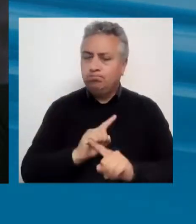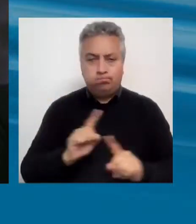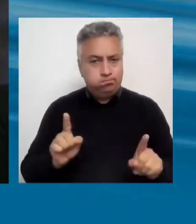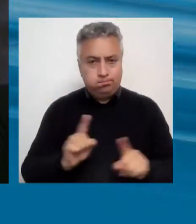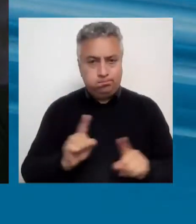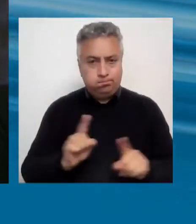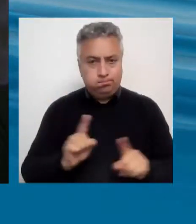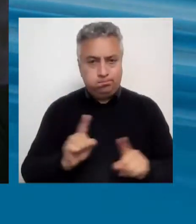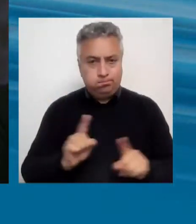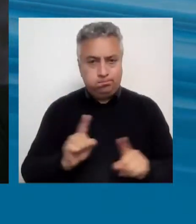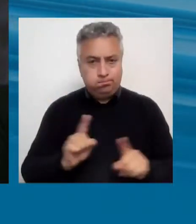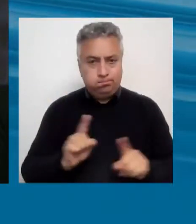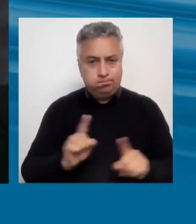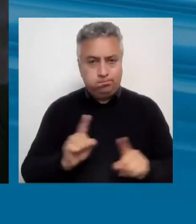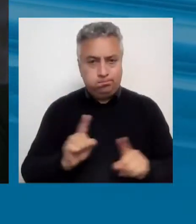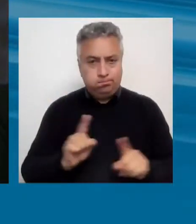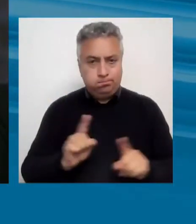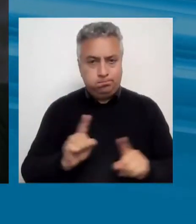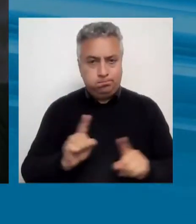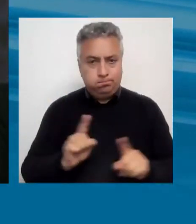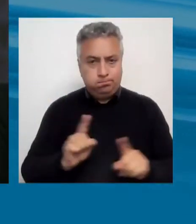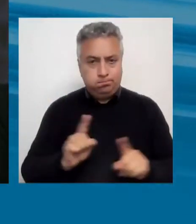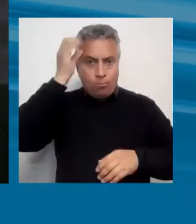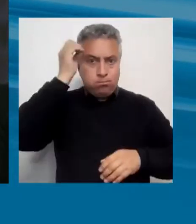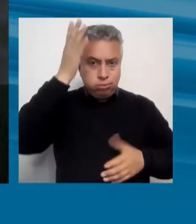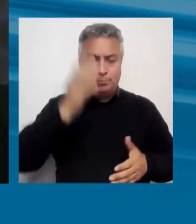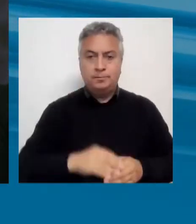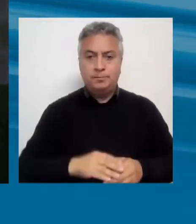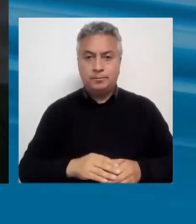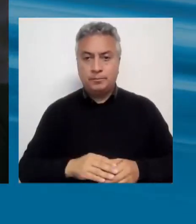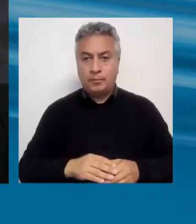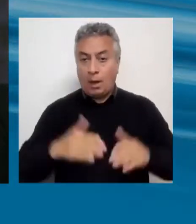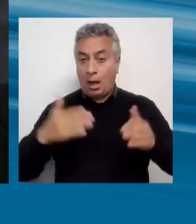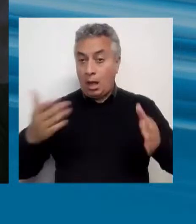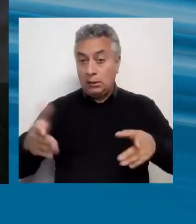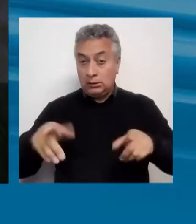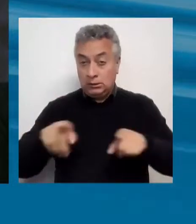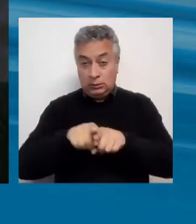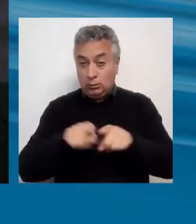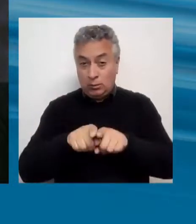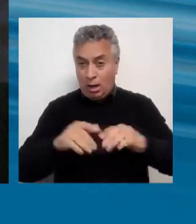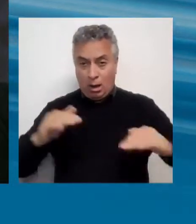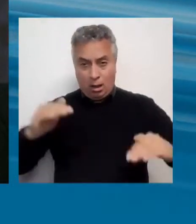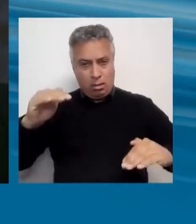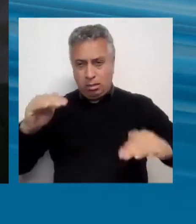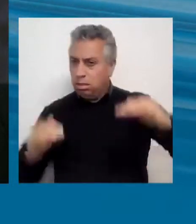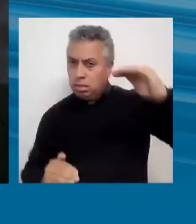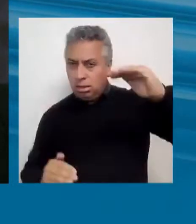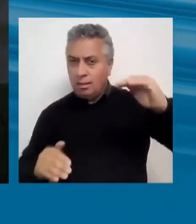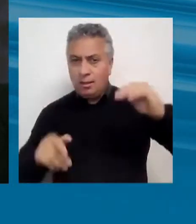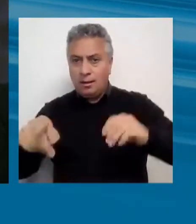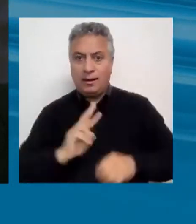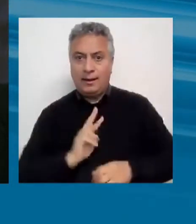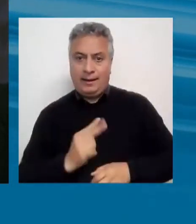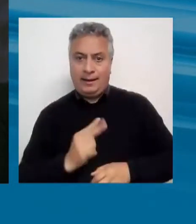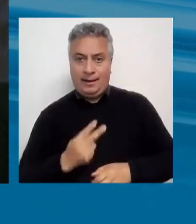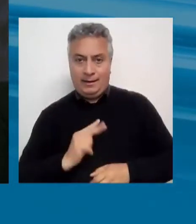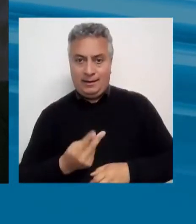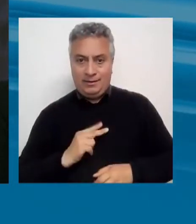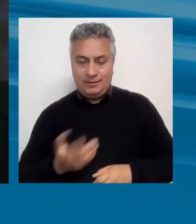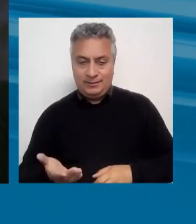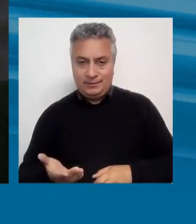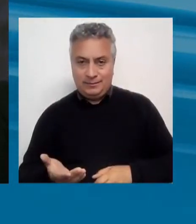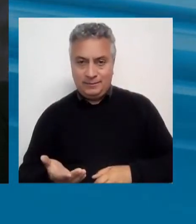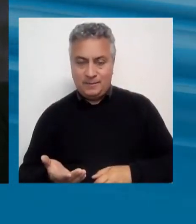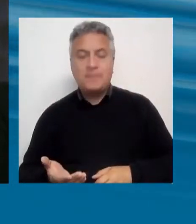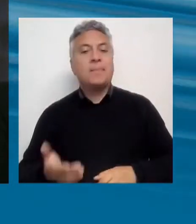not answer the requirements of the labor market, gender inequality that is persistent, and